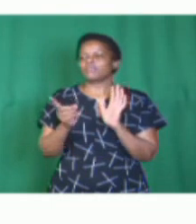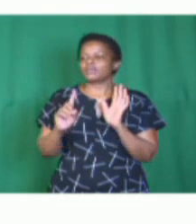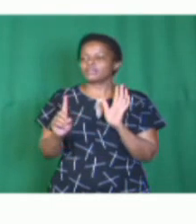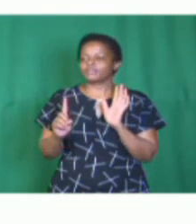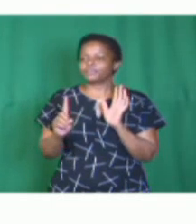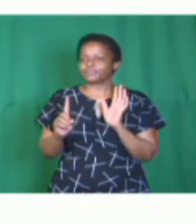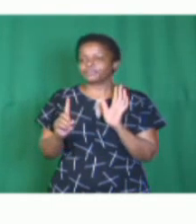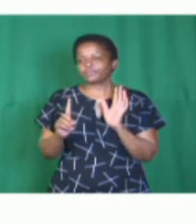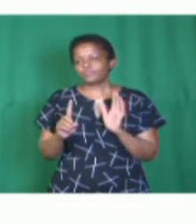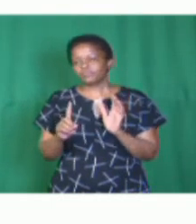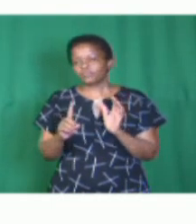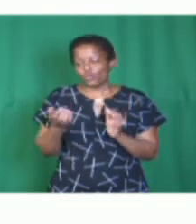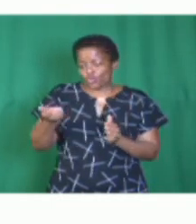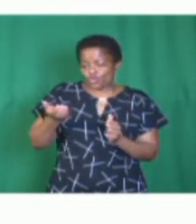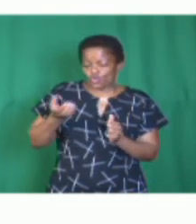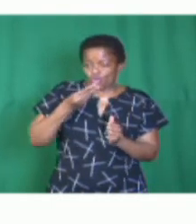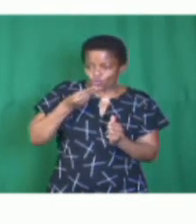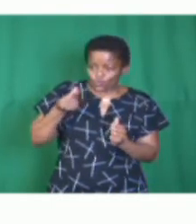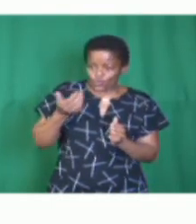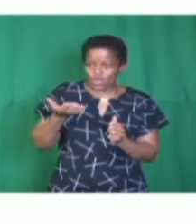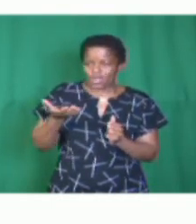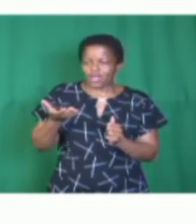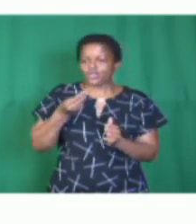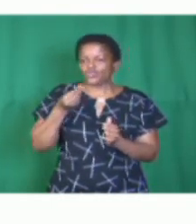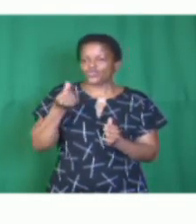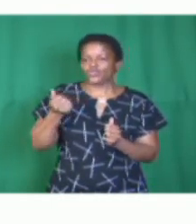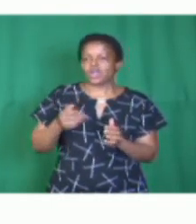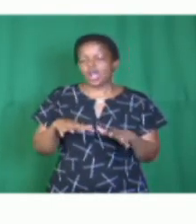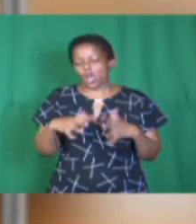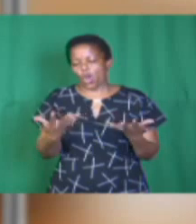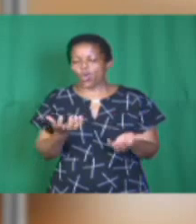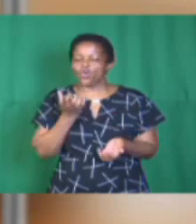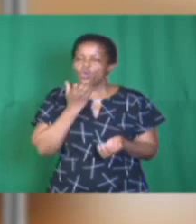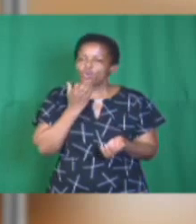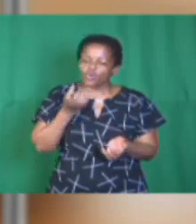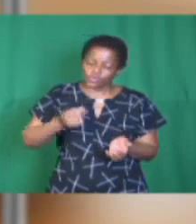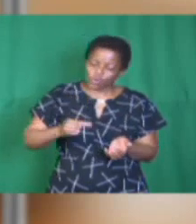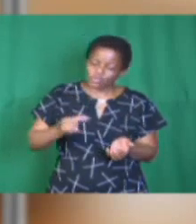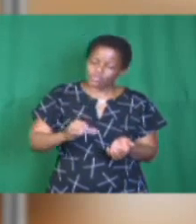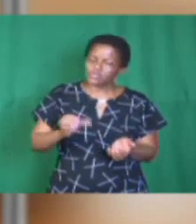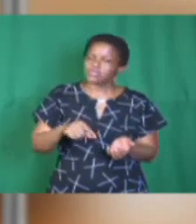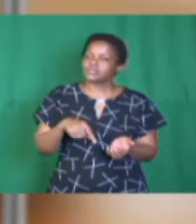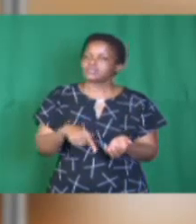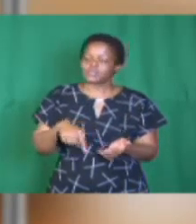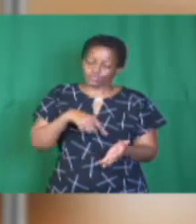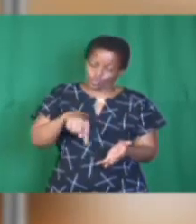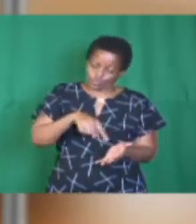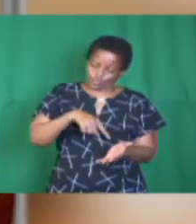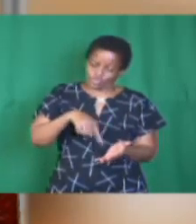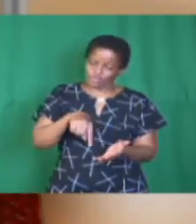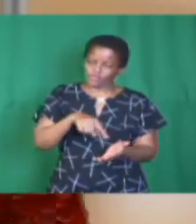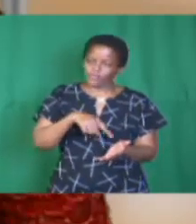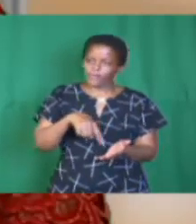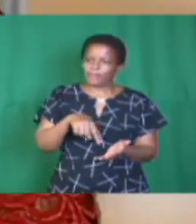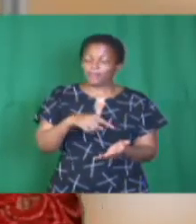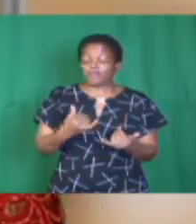method could be sugar solution. It can also be a salt solution. So this is an apparatus. This